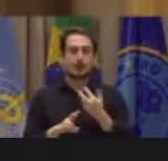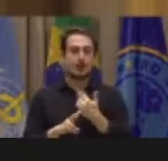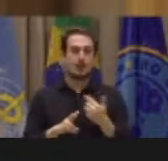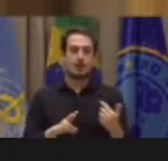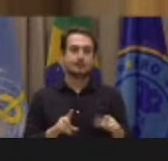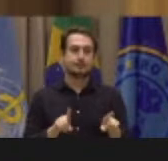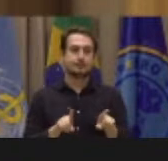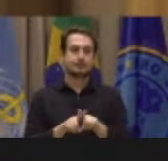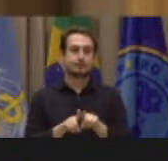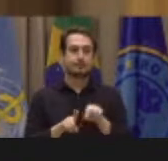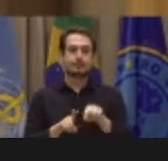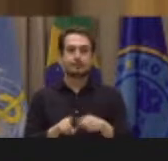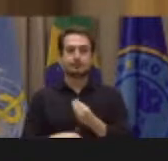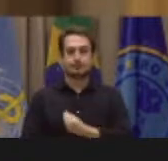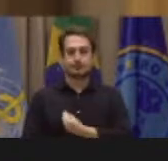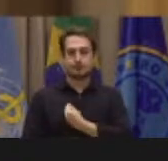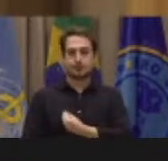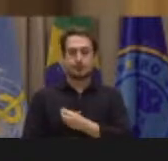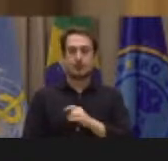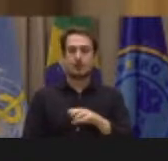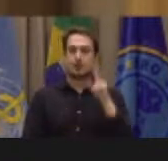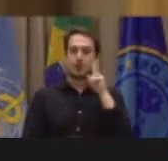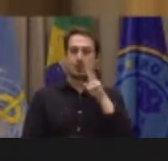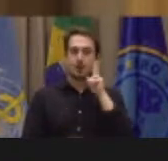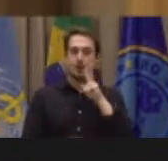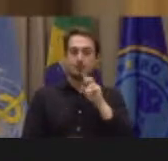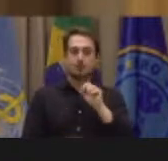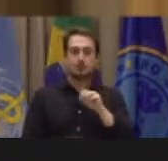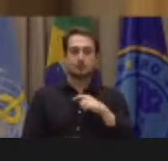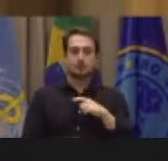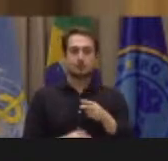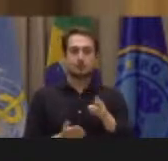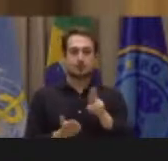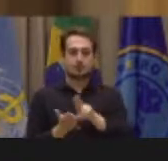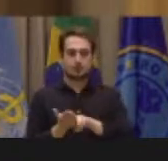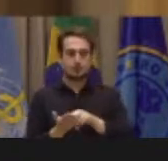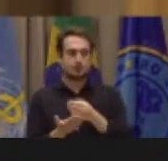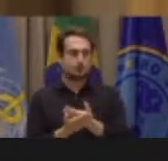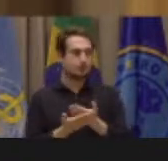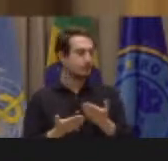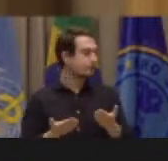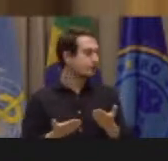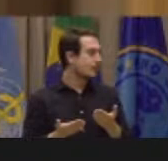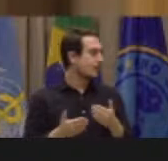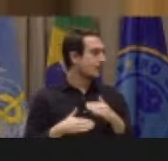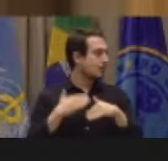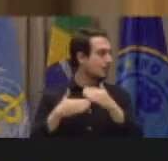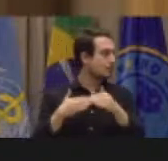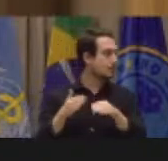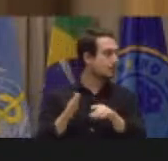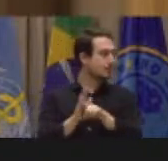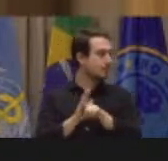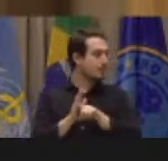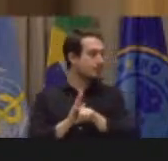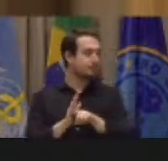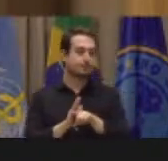medication, we don't have any findings about that. I remember one patient that